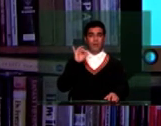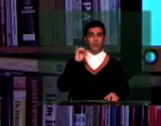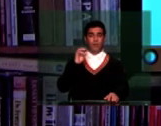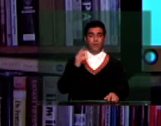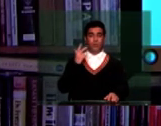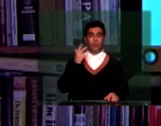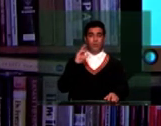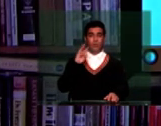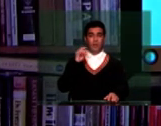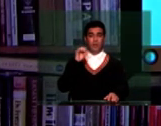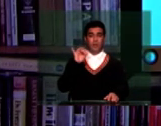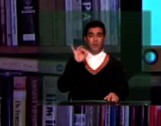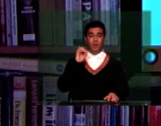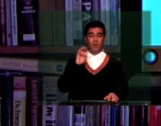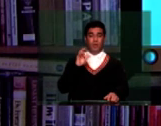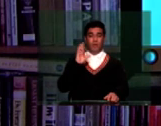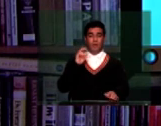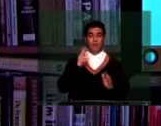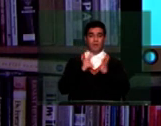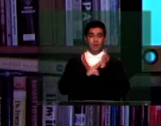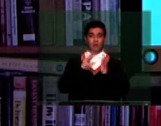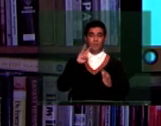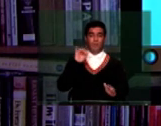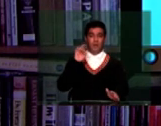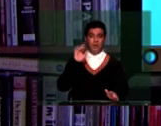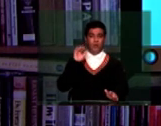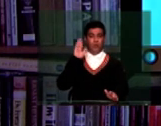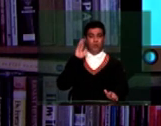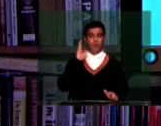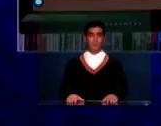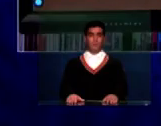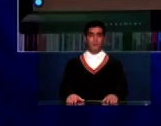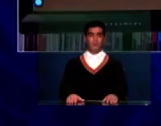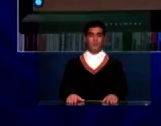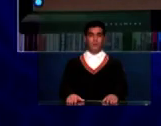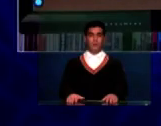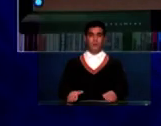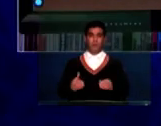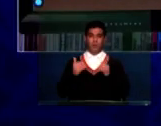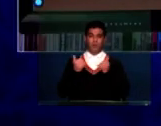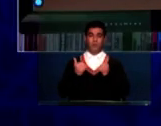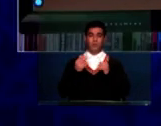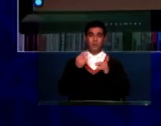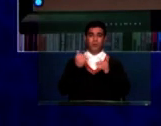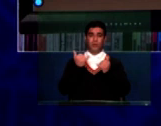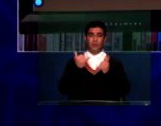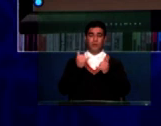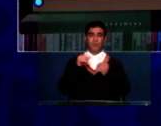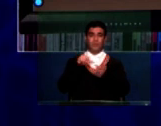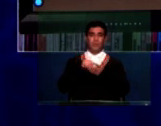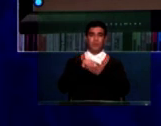3ta manganat ioni va 8 molekula suv hosil bo'ladi. Endi reaksiyada ishtirok